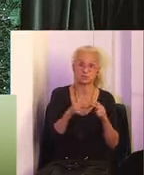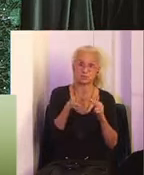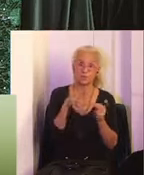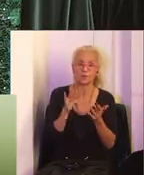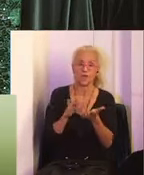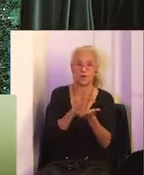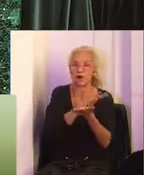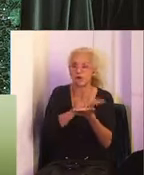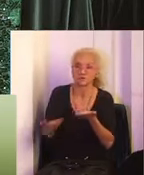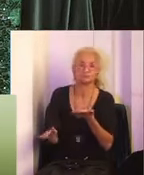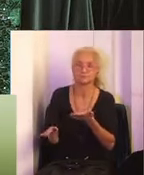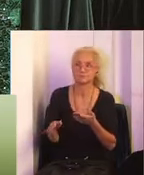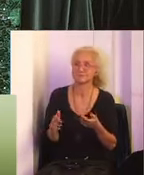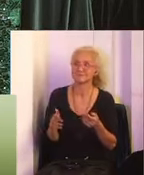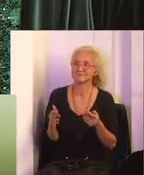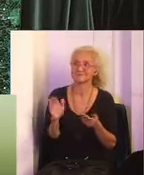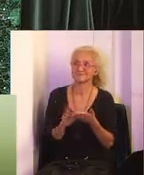off.